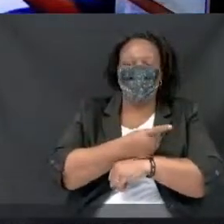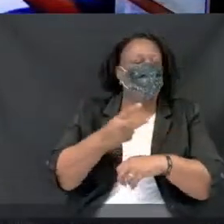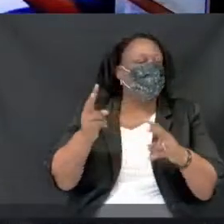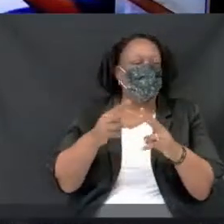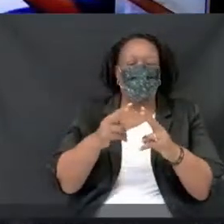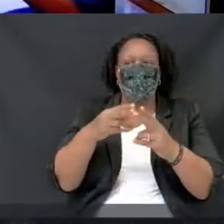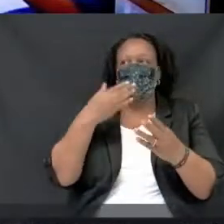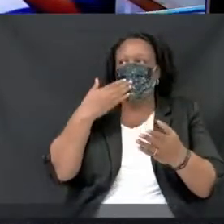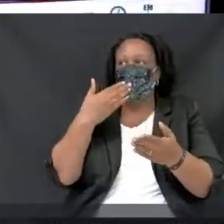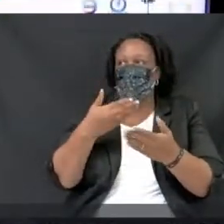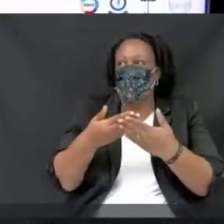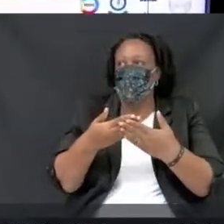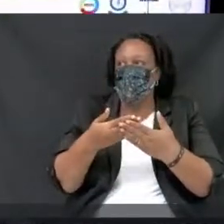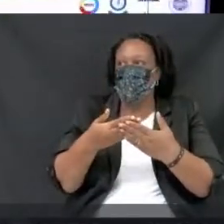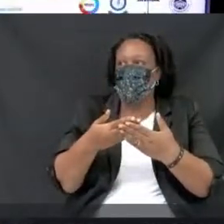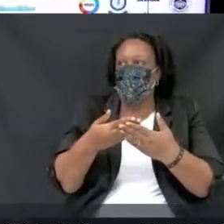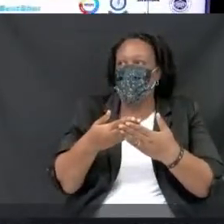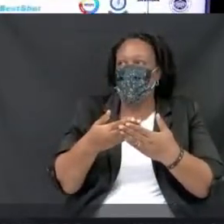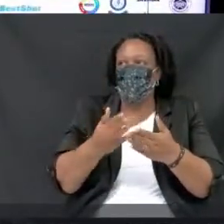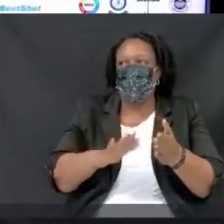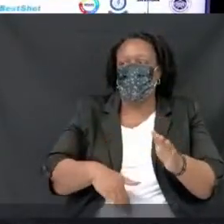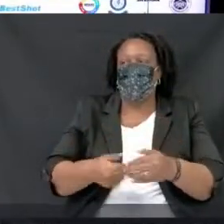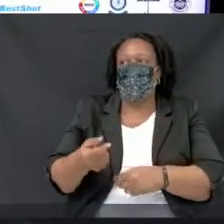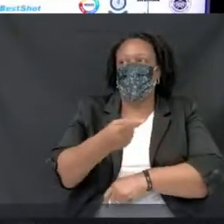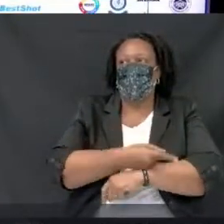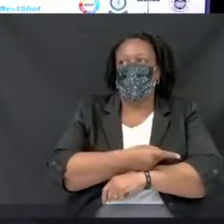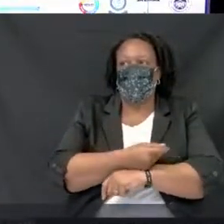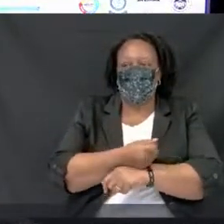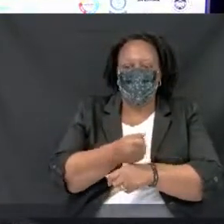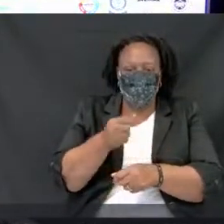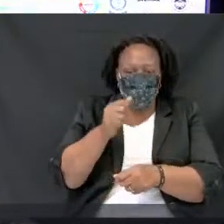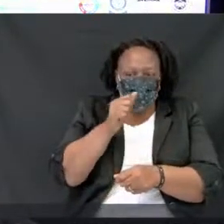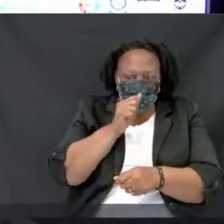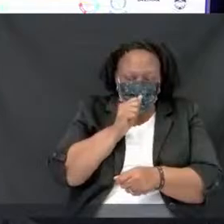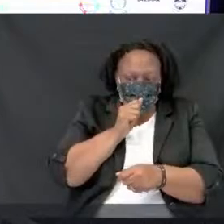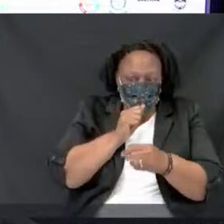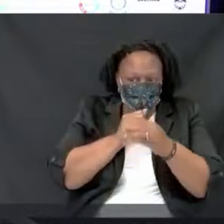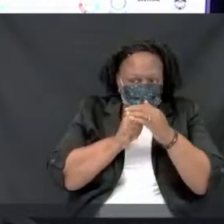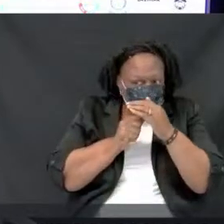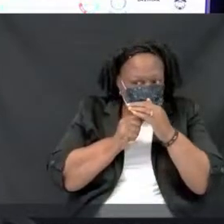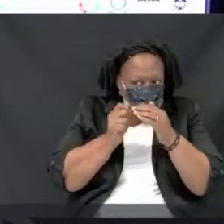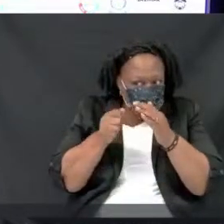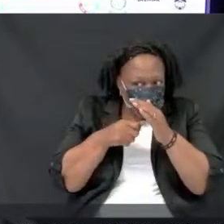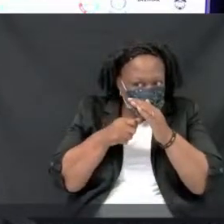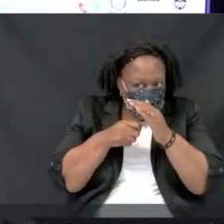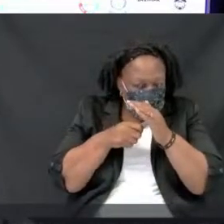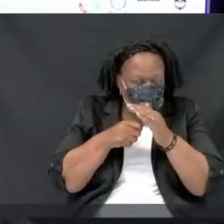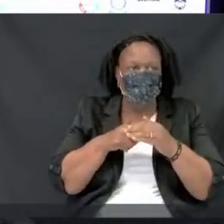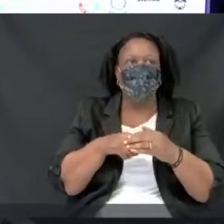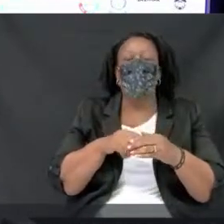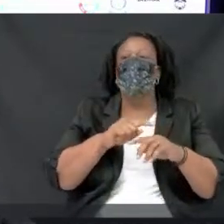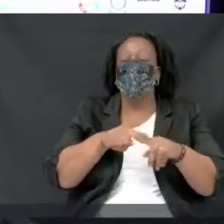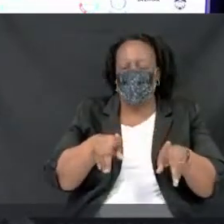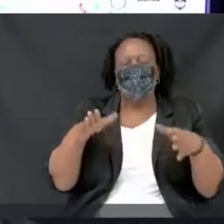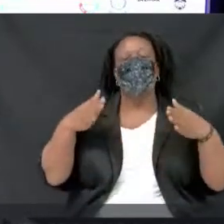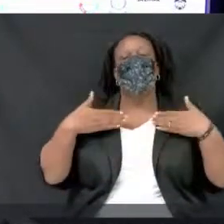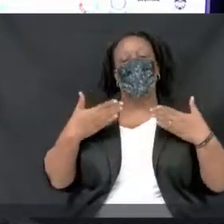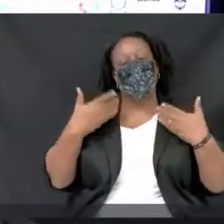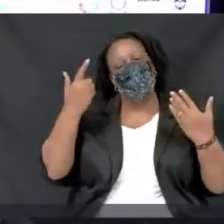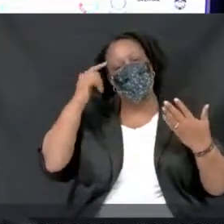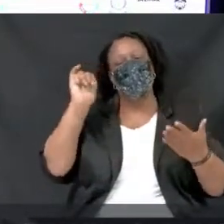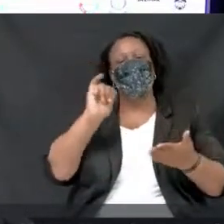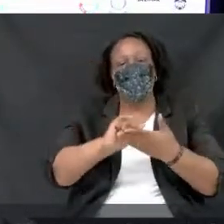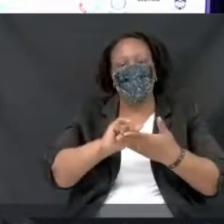persons who know me, birthdays are sometimes very low-key and very private in nature. But I thank you, each and every one of you